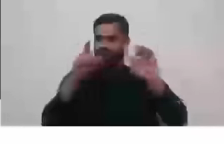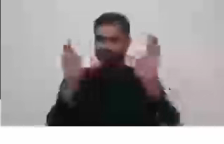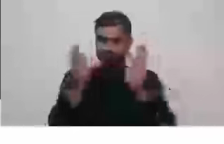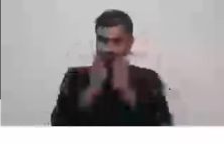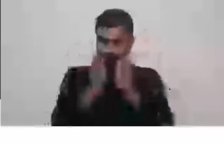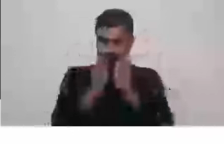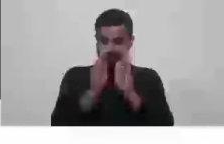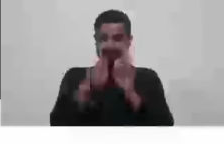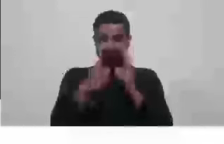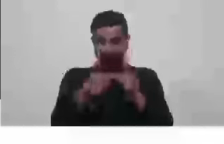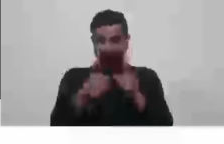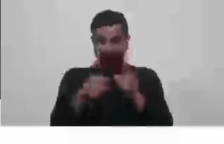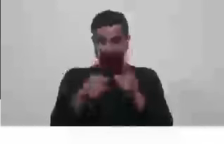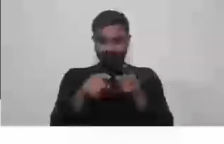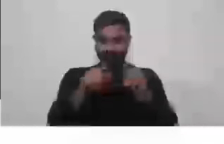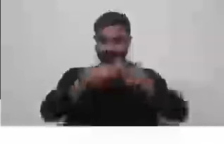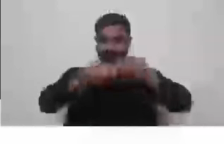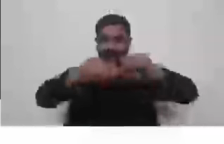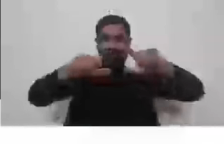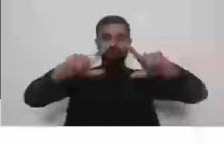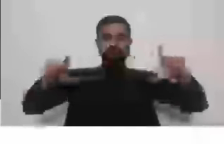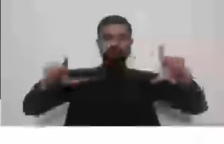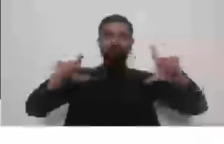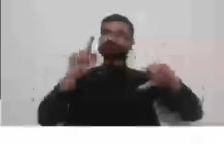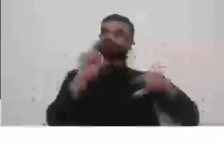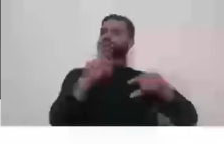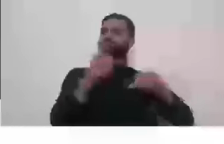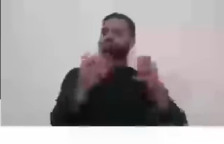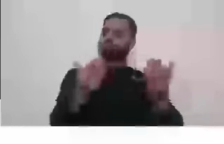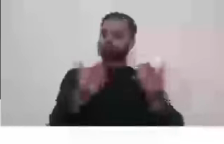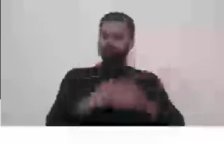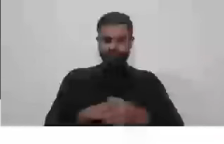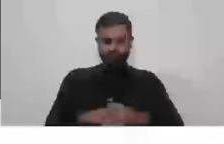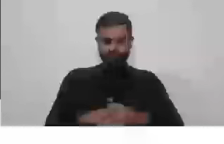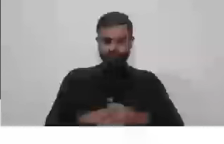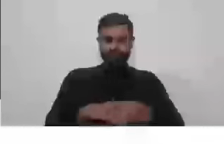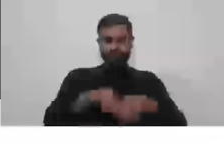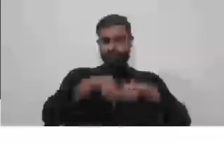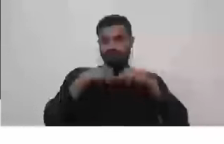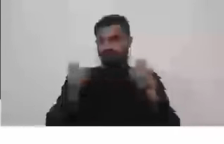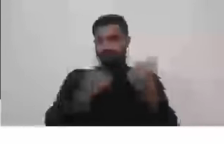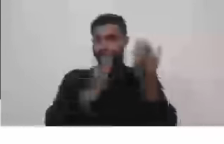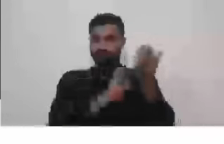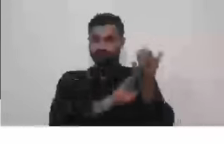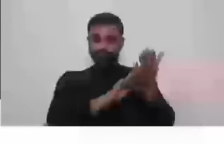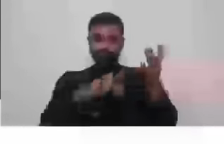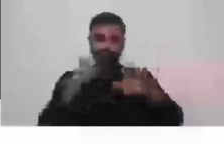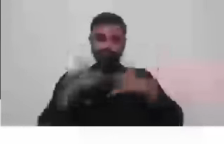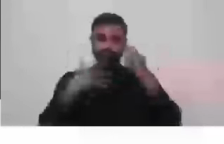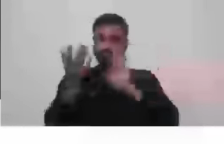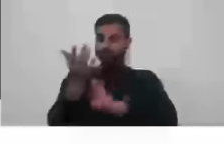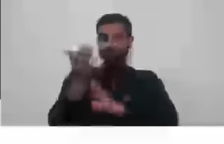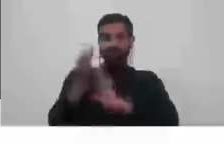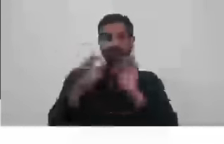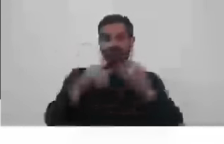acknowledge it, you can just zoom that in. And the advertisement on the right also have some interesting thing. If you can see the